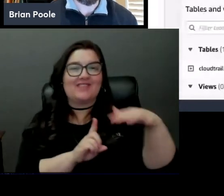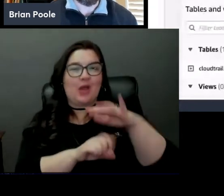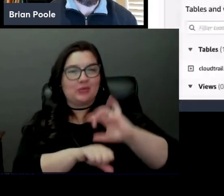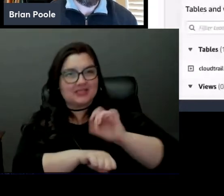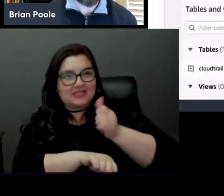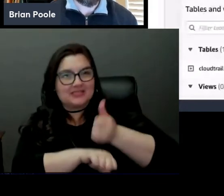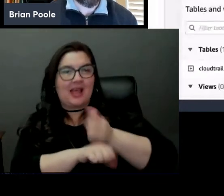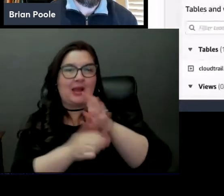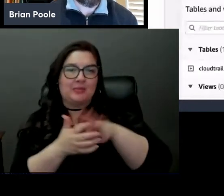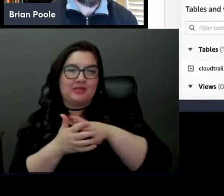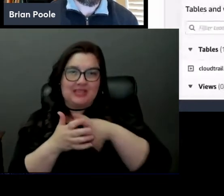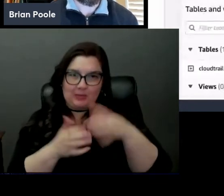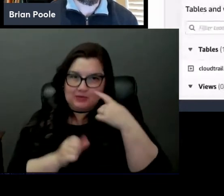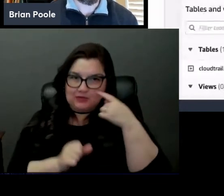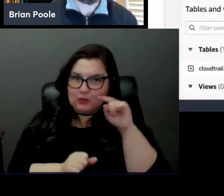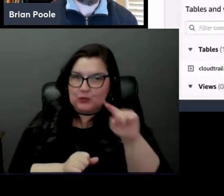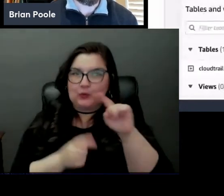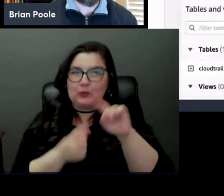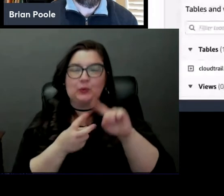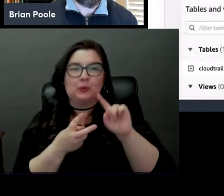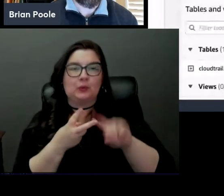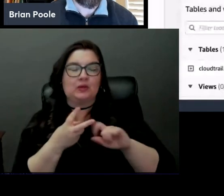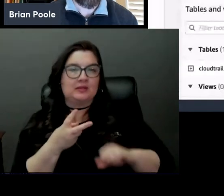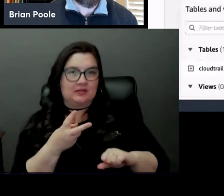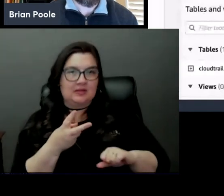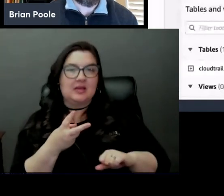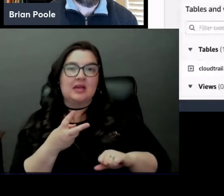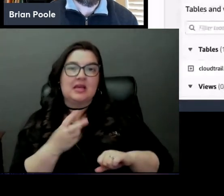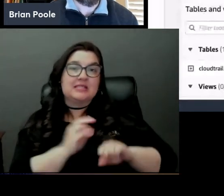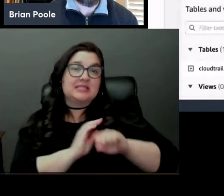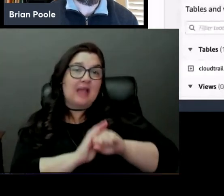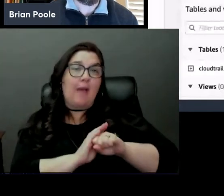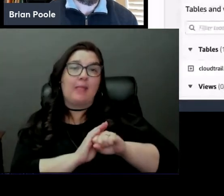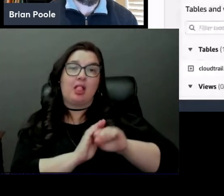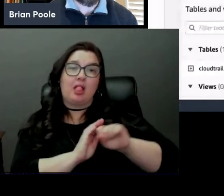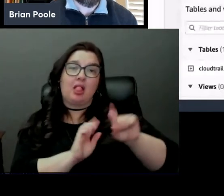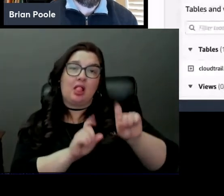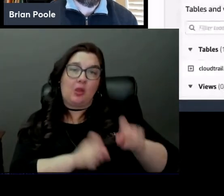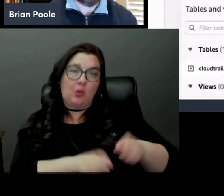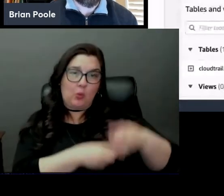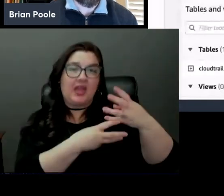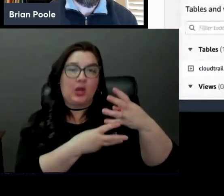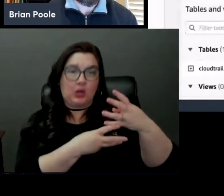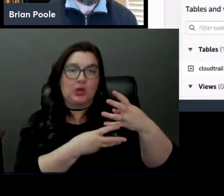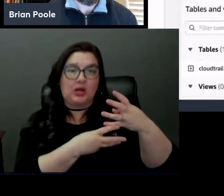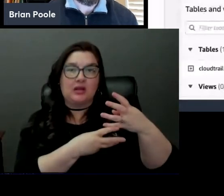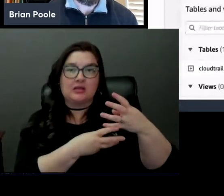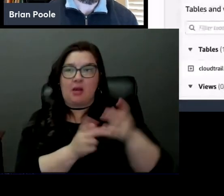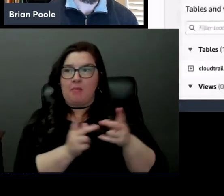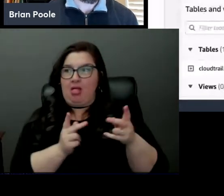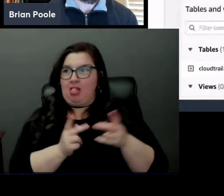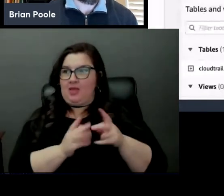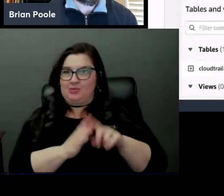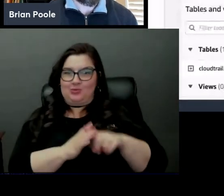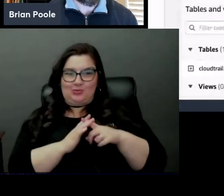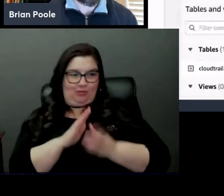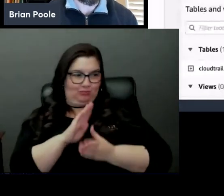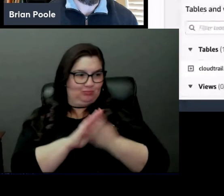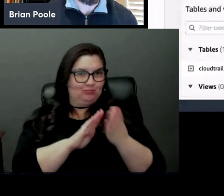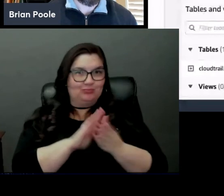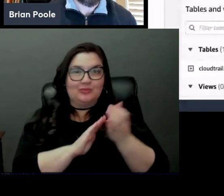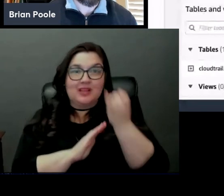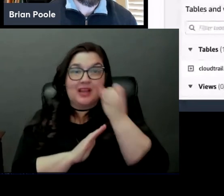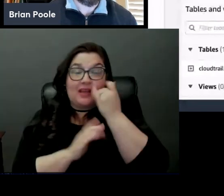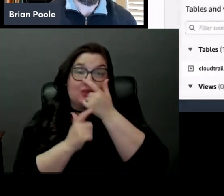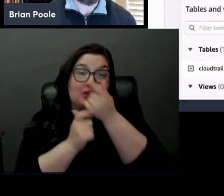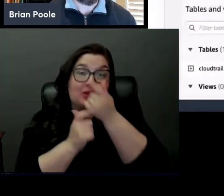you. It'll set up these sample queries and give you a place to run and start. If you're interested in learning a little